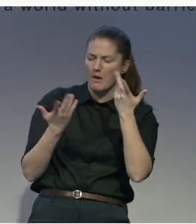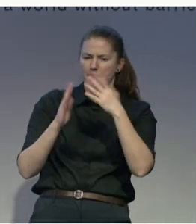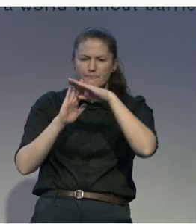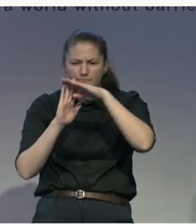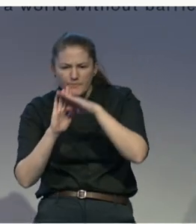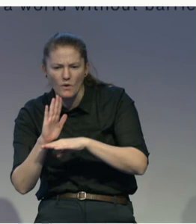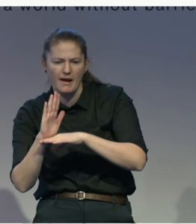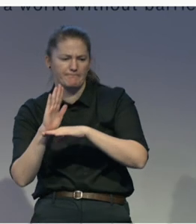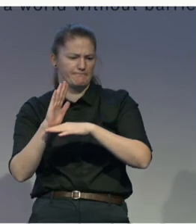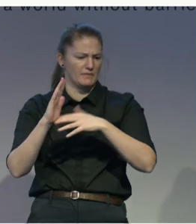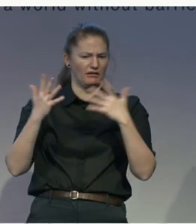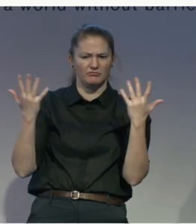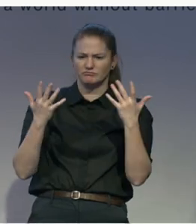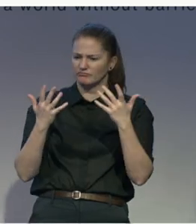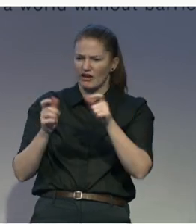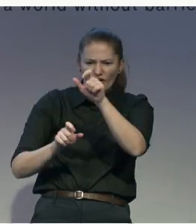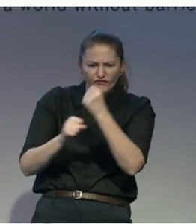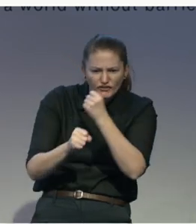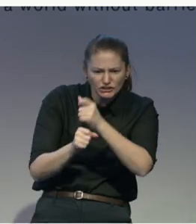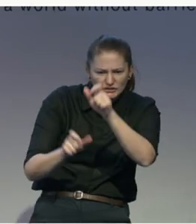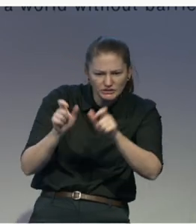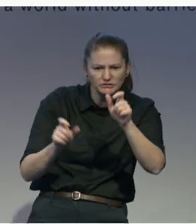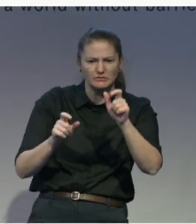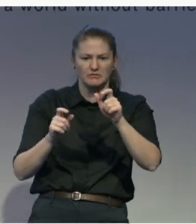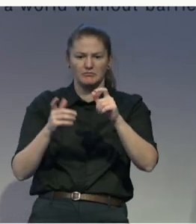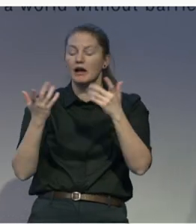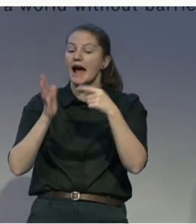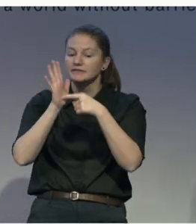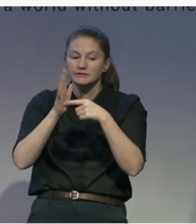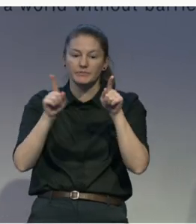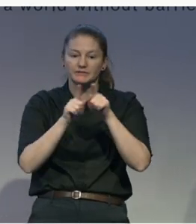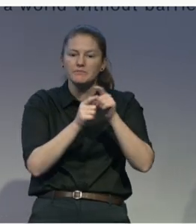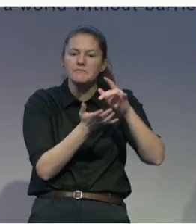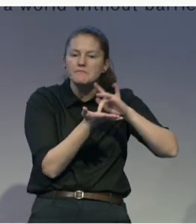it deals with having a medical diagnosis of disability, and then on our side of the program also